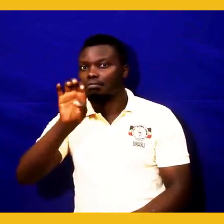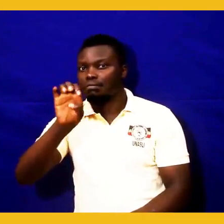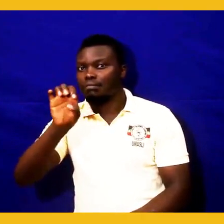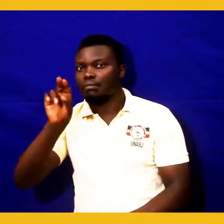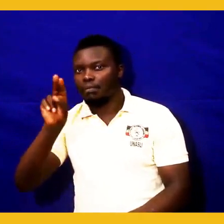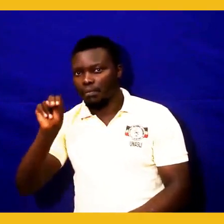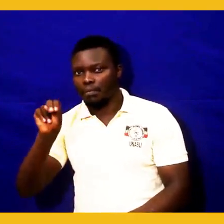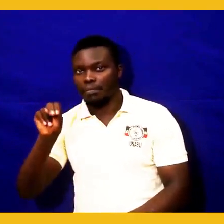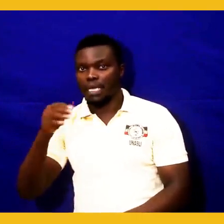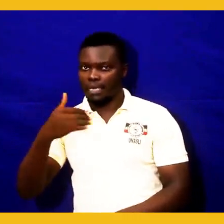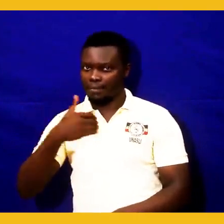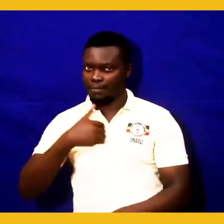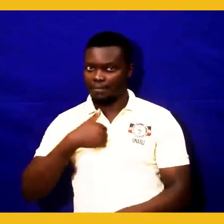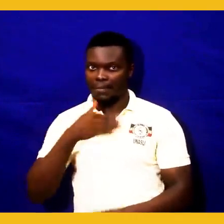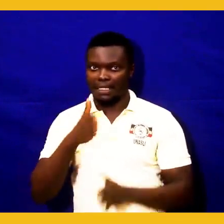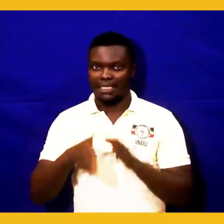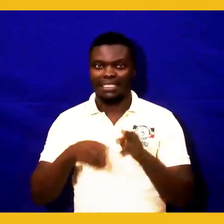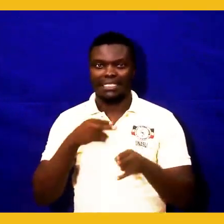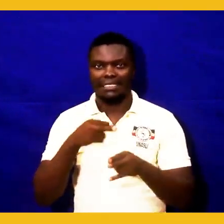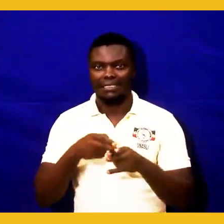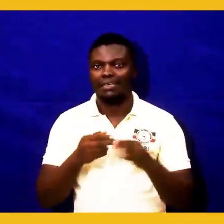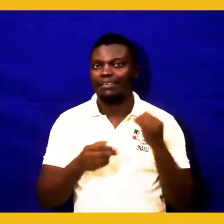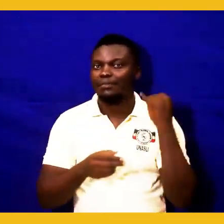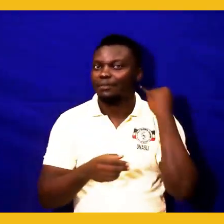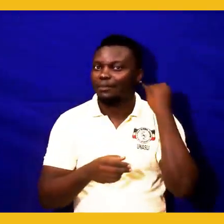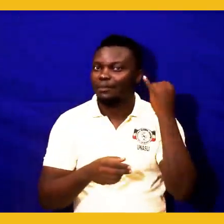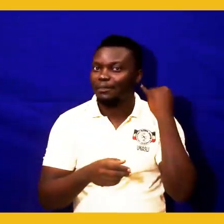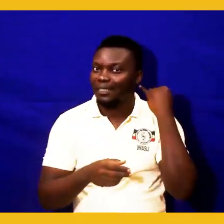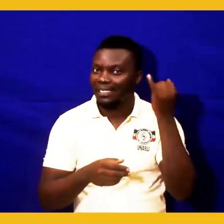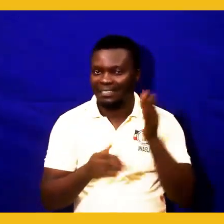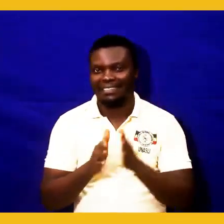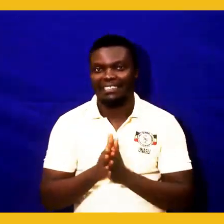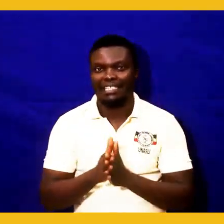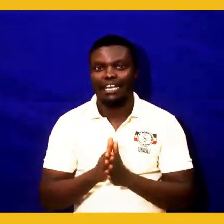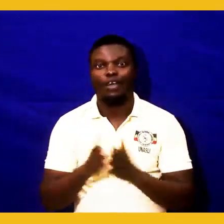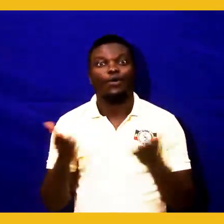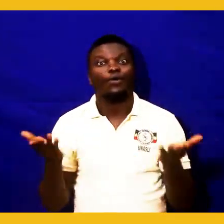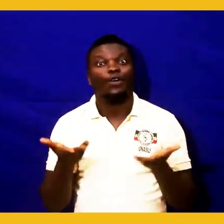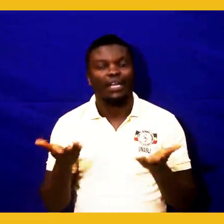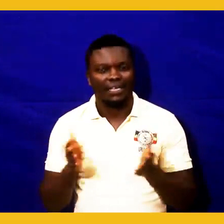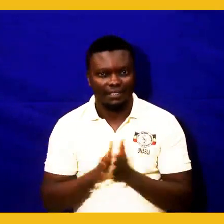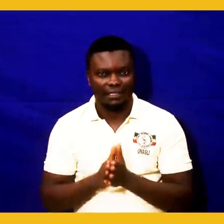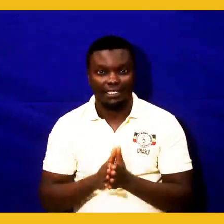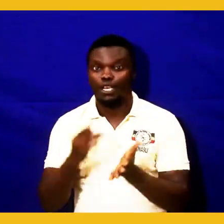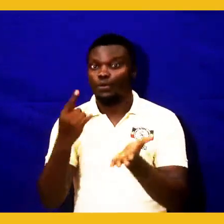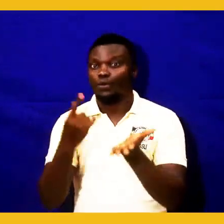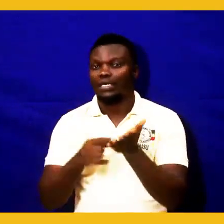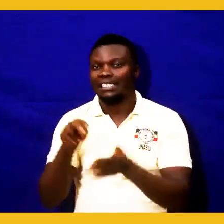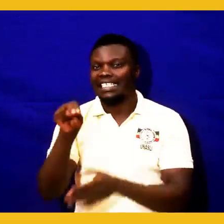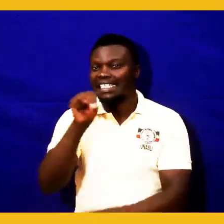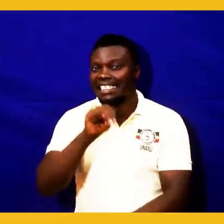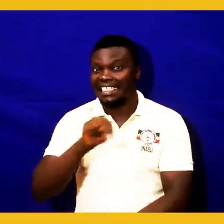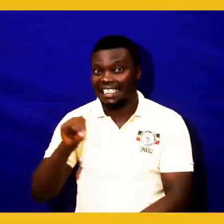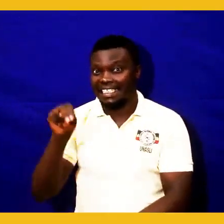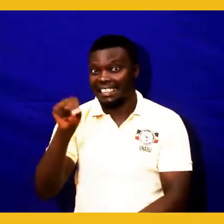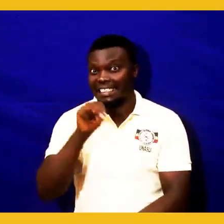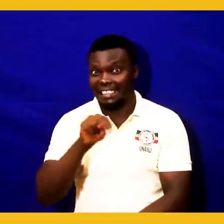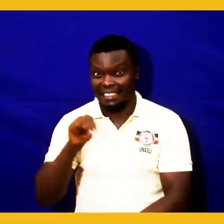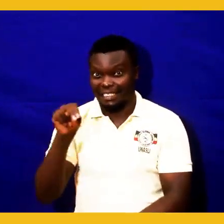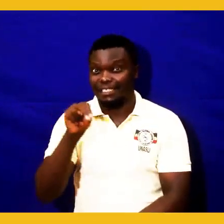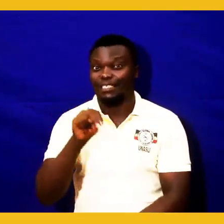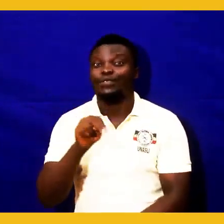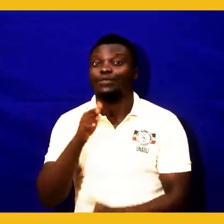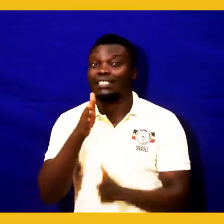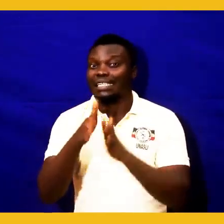Stone from the National Association of Sign Language Interpreters, we are going to